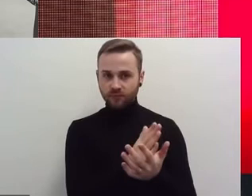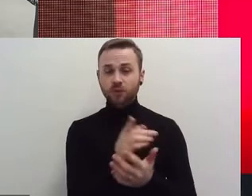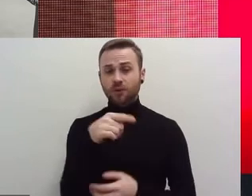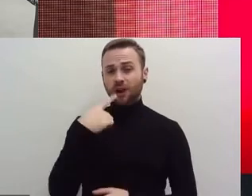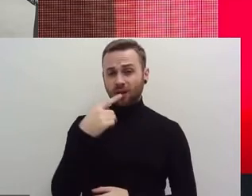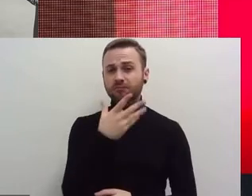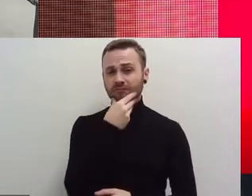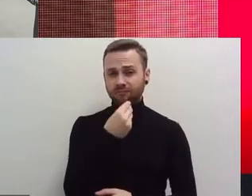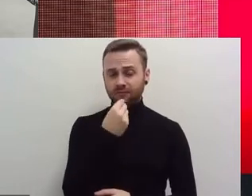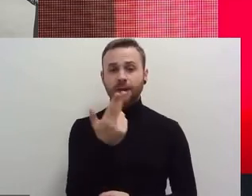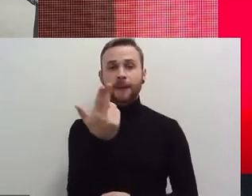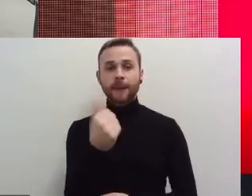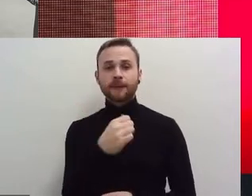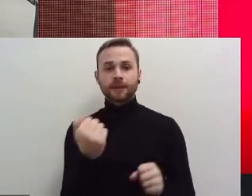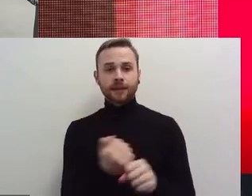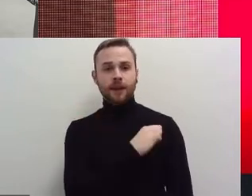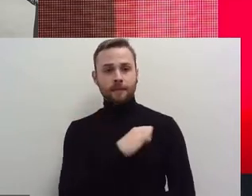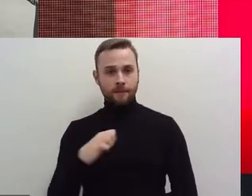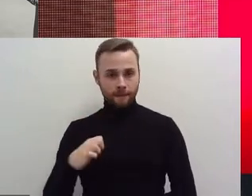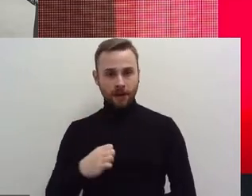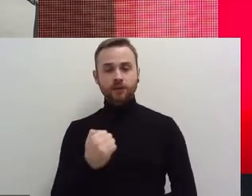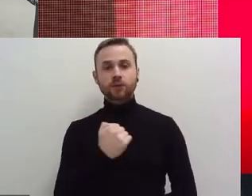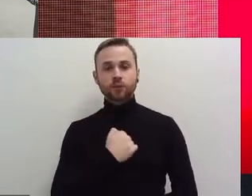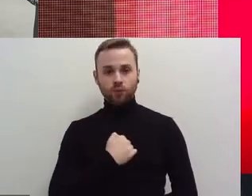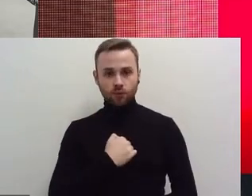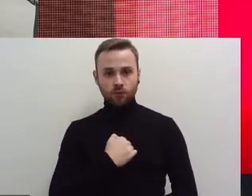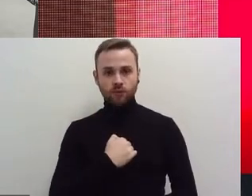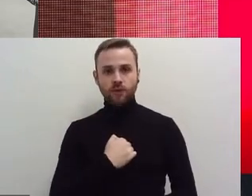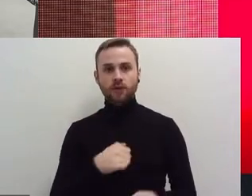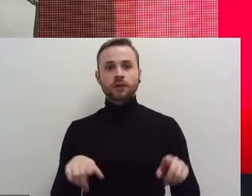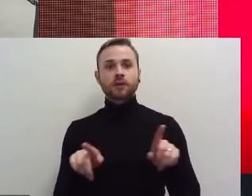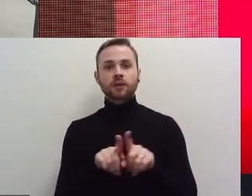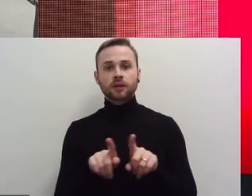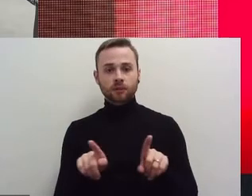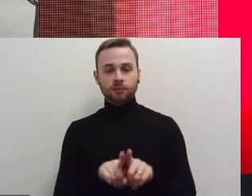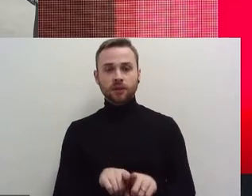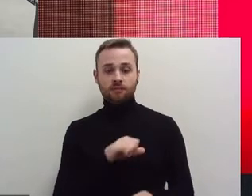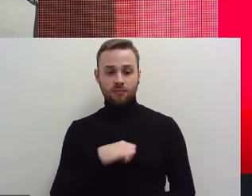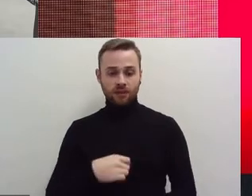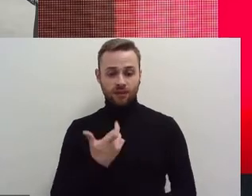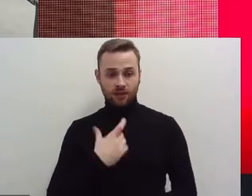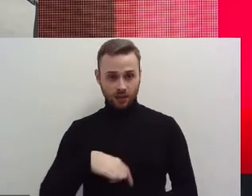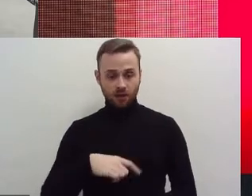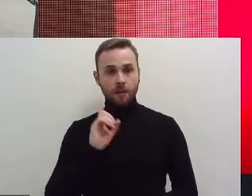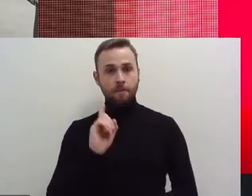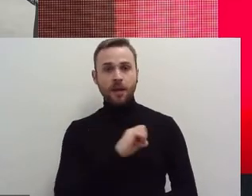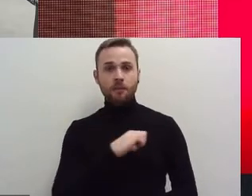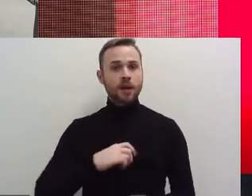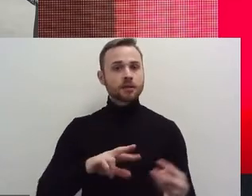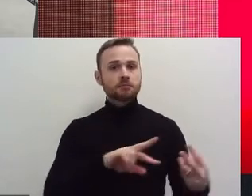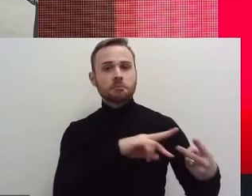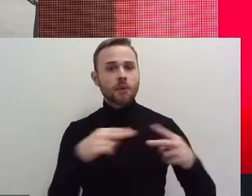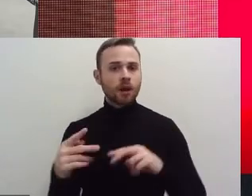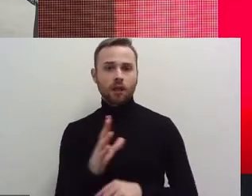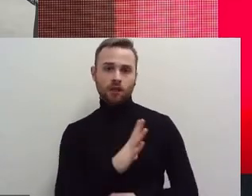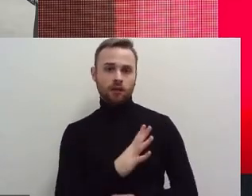as individuals or as people, change how we travel, build new systems of infrastructure. And I